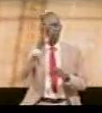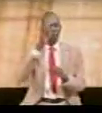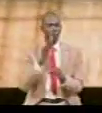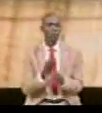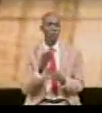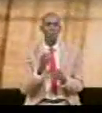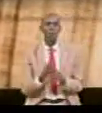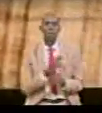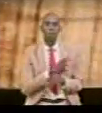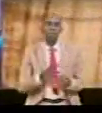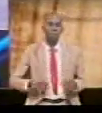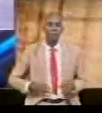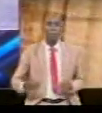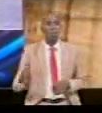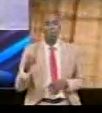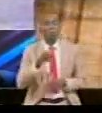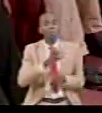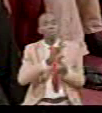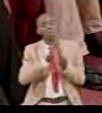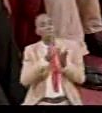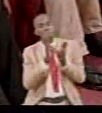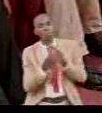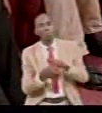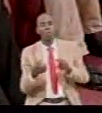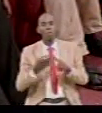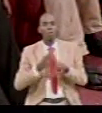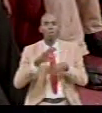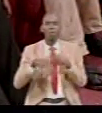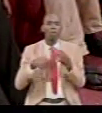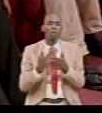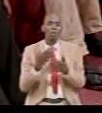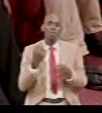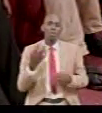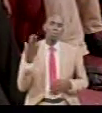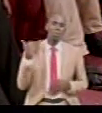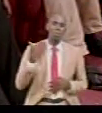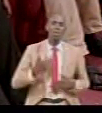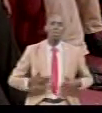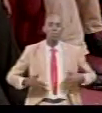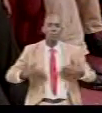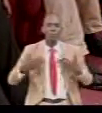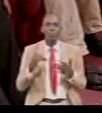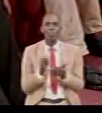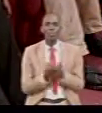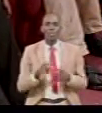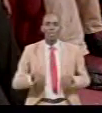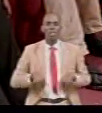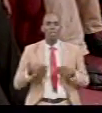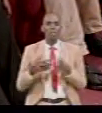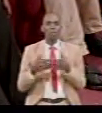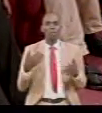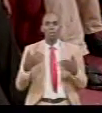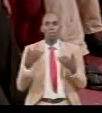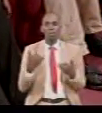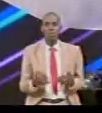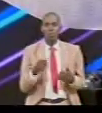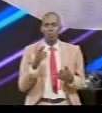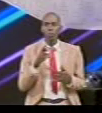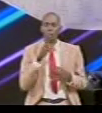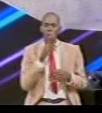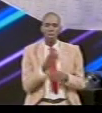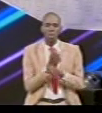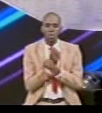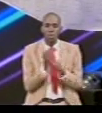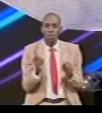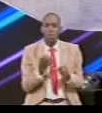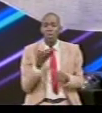Christ. They had repented from all their Gentile lifestyle that they were living before. Now they were born again, and then some people were coming